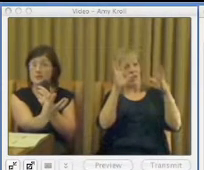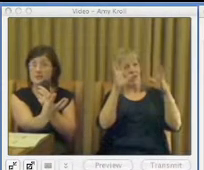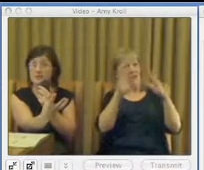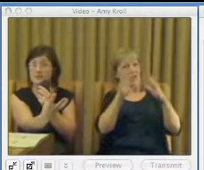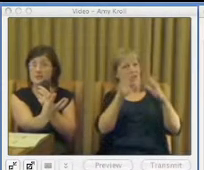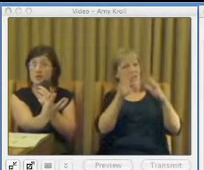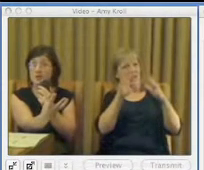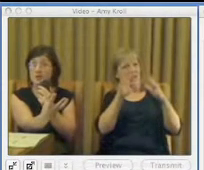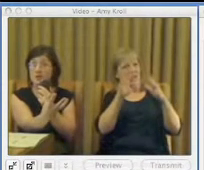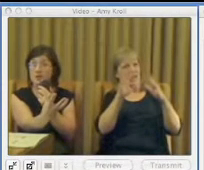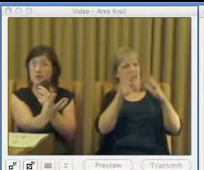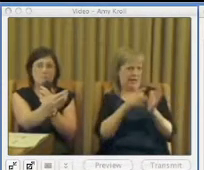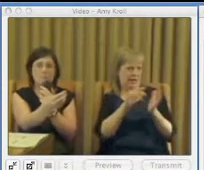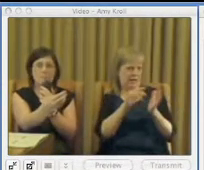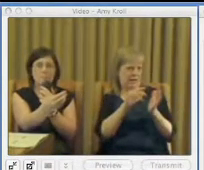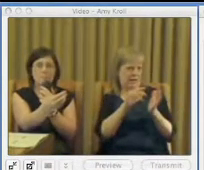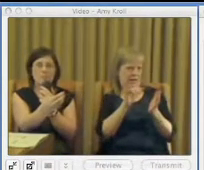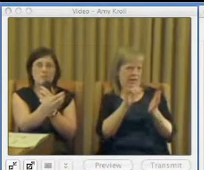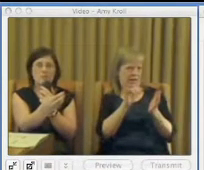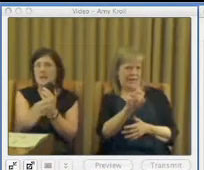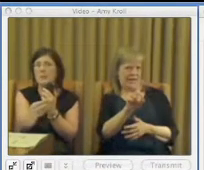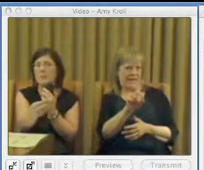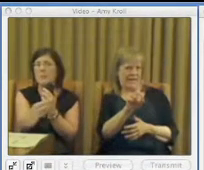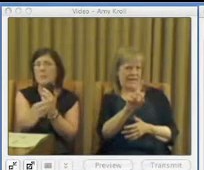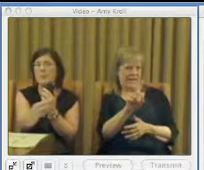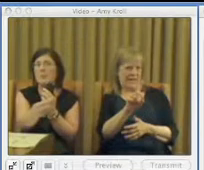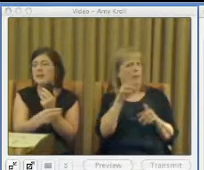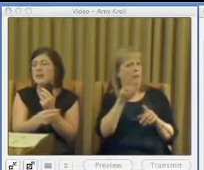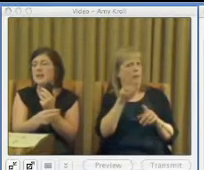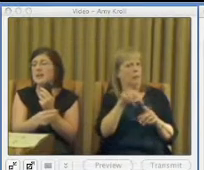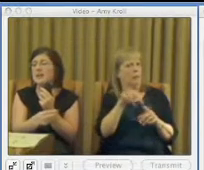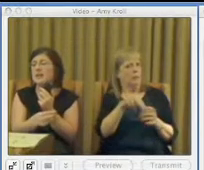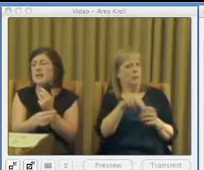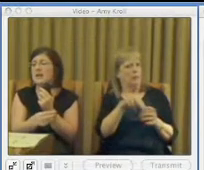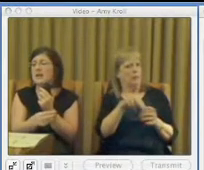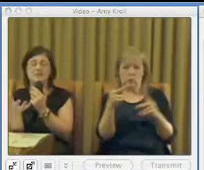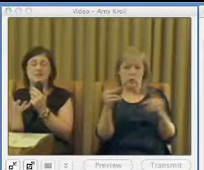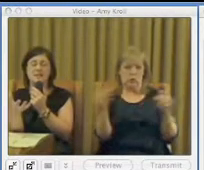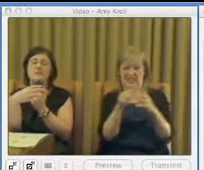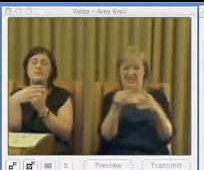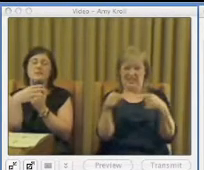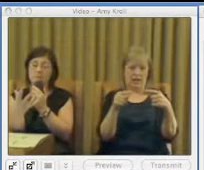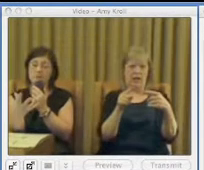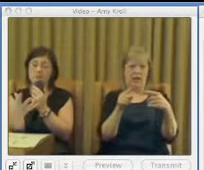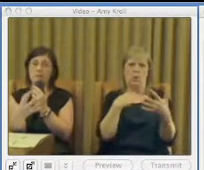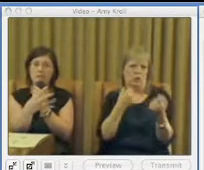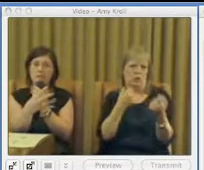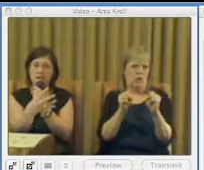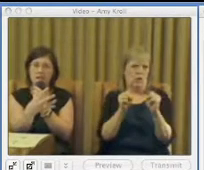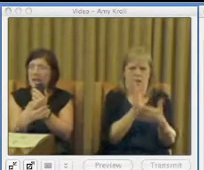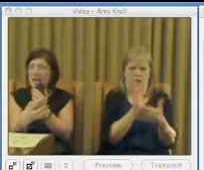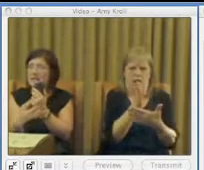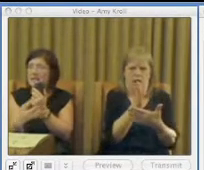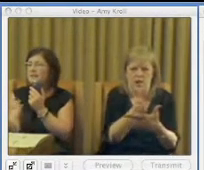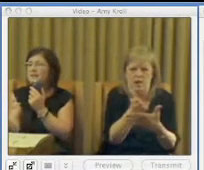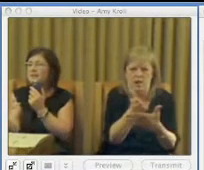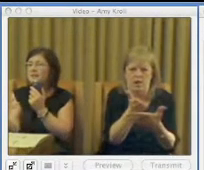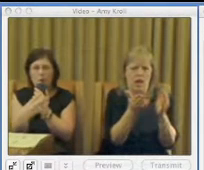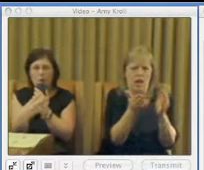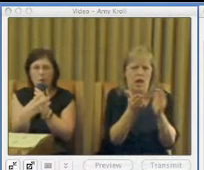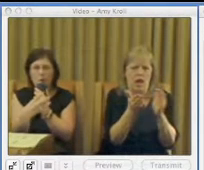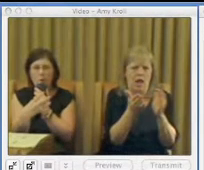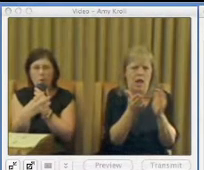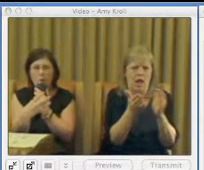legal sense of mediating between two conflicting parties, and the communicative sense. So I've just been talking